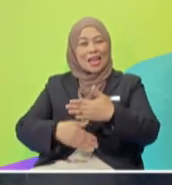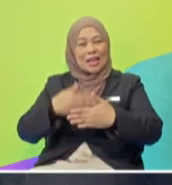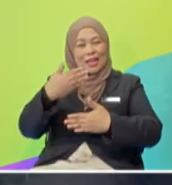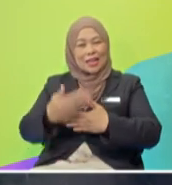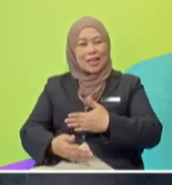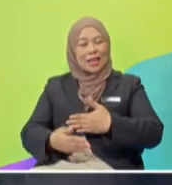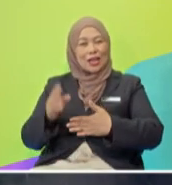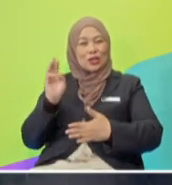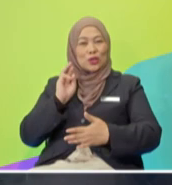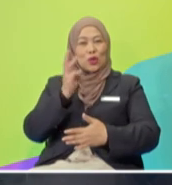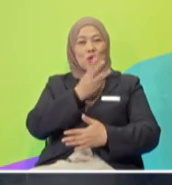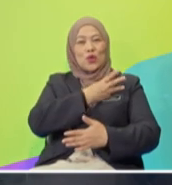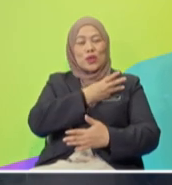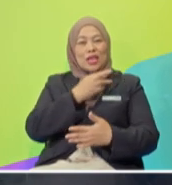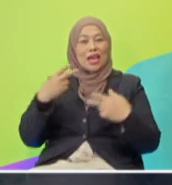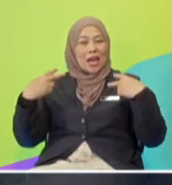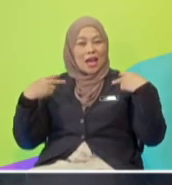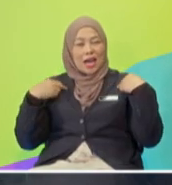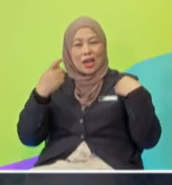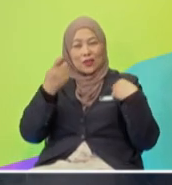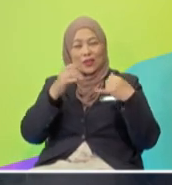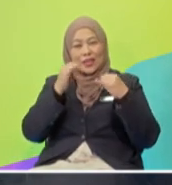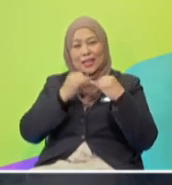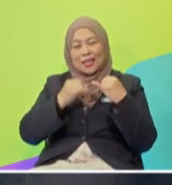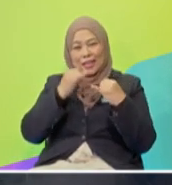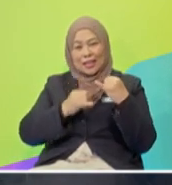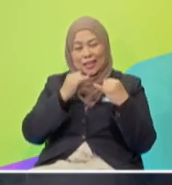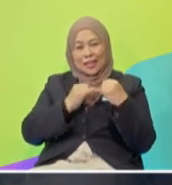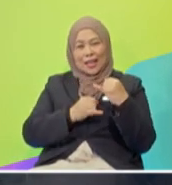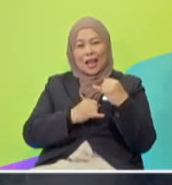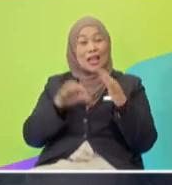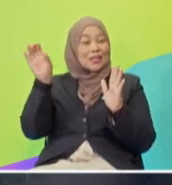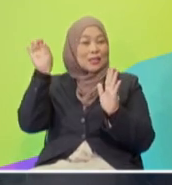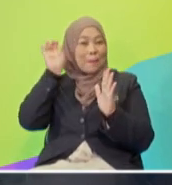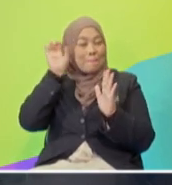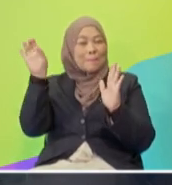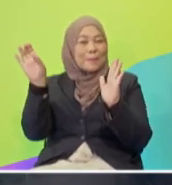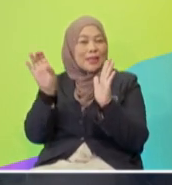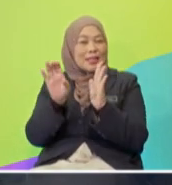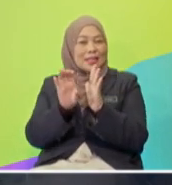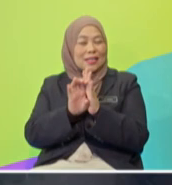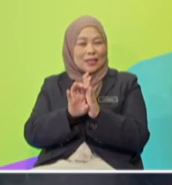What is the last round? Okay, everyone, are we ready for the final round? Let's do it. Okay.